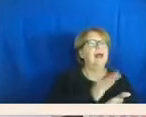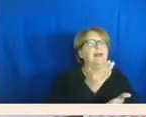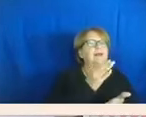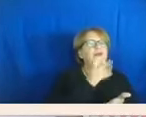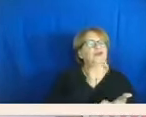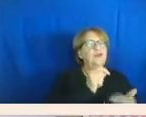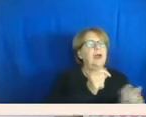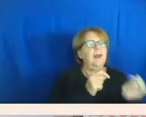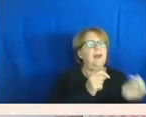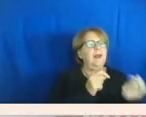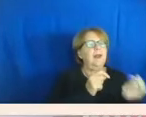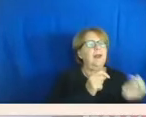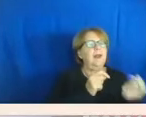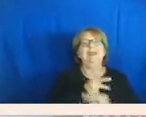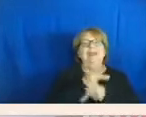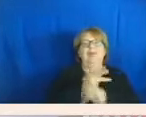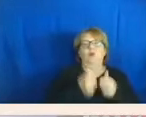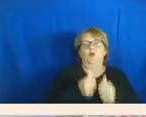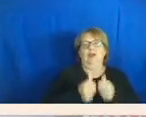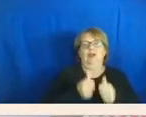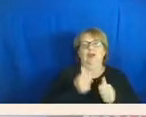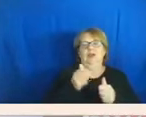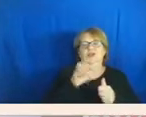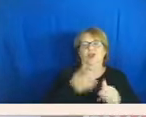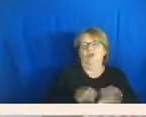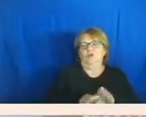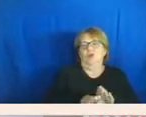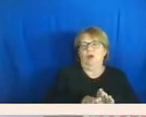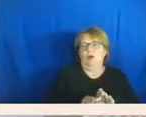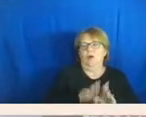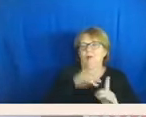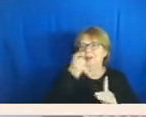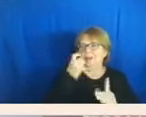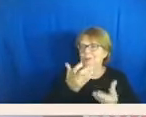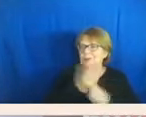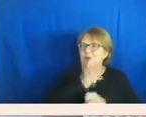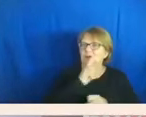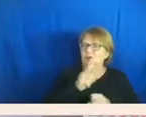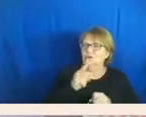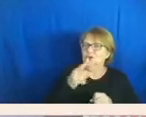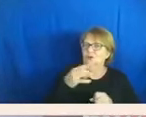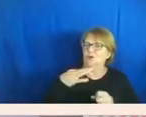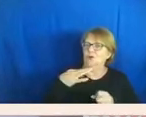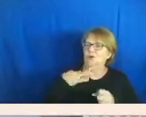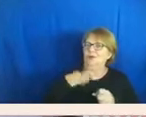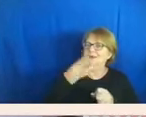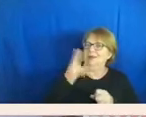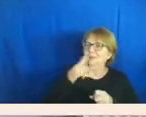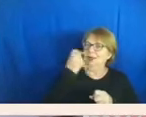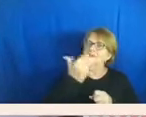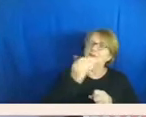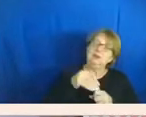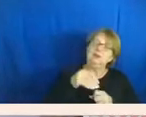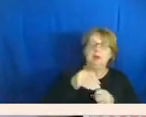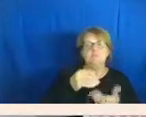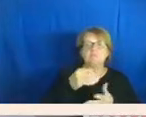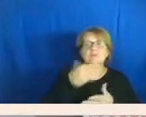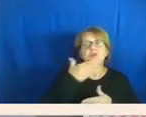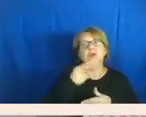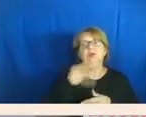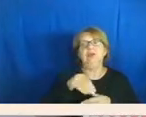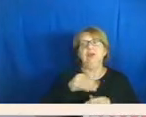what card you close, because you want to make sure your credit history, because that's 15%, that's a pretty good percentage. Types of credit used. They want to